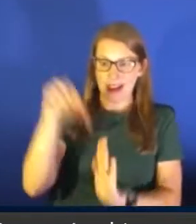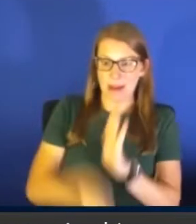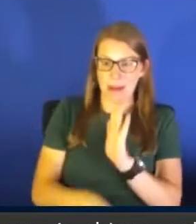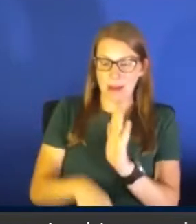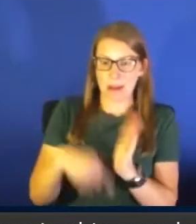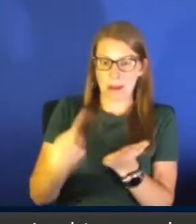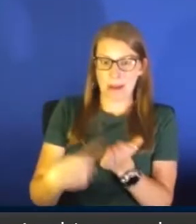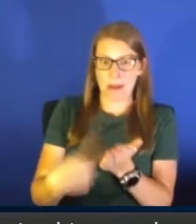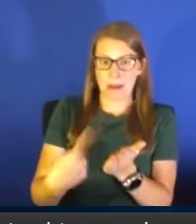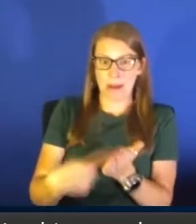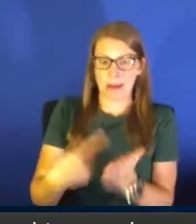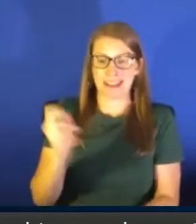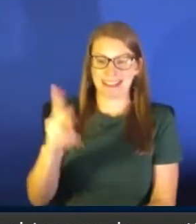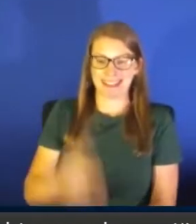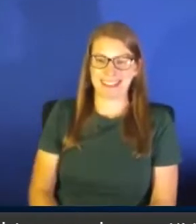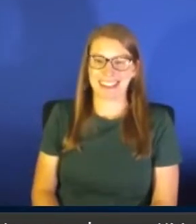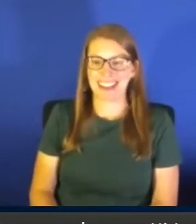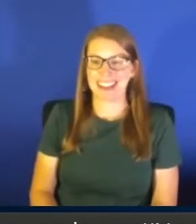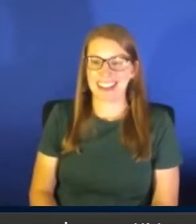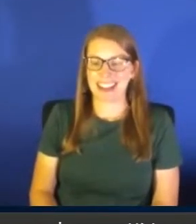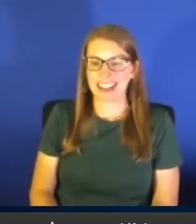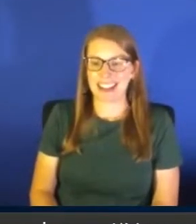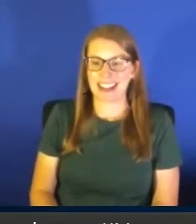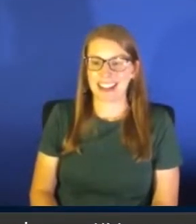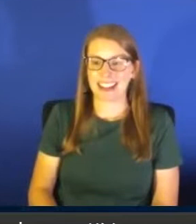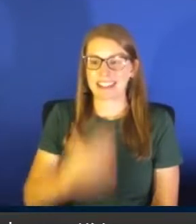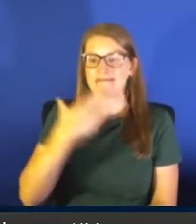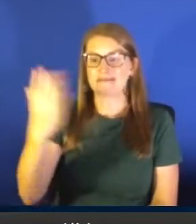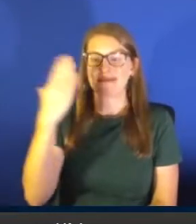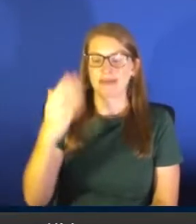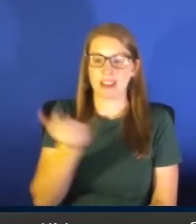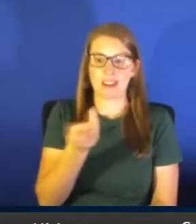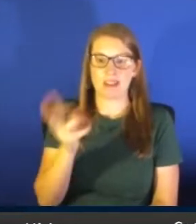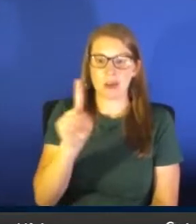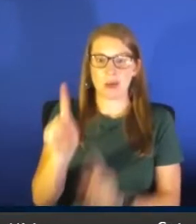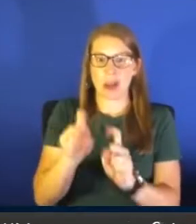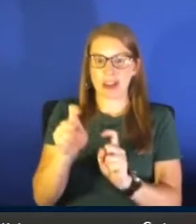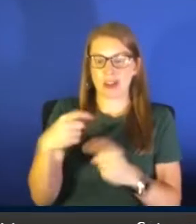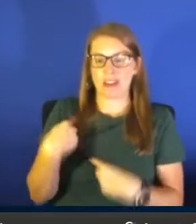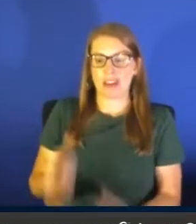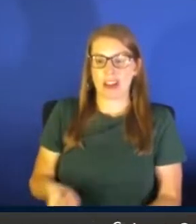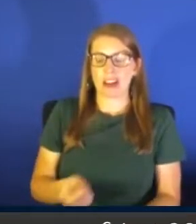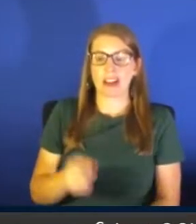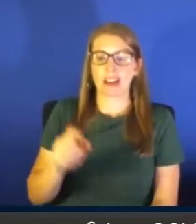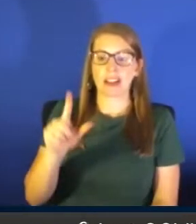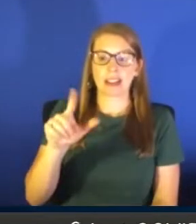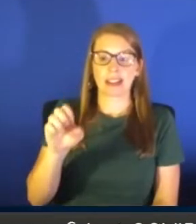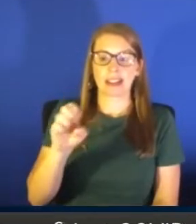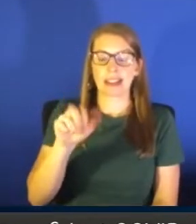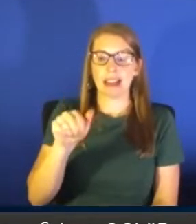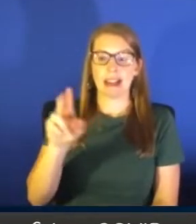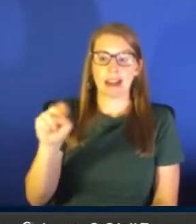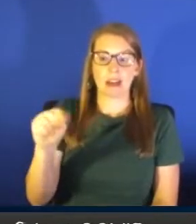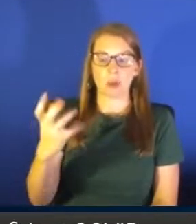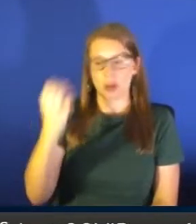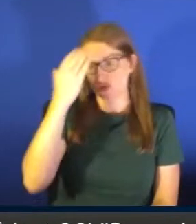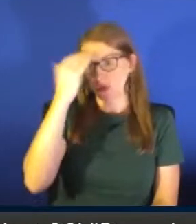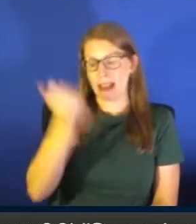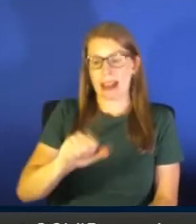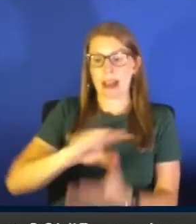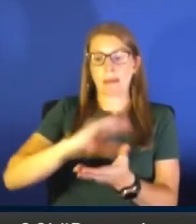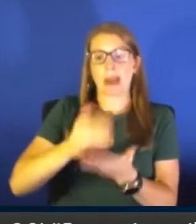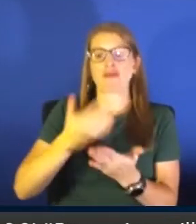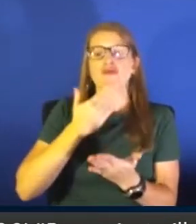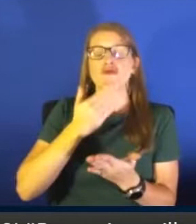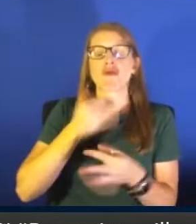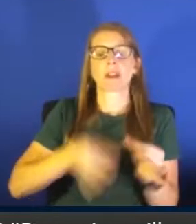are. sure. All right, morning. Good morning. Got a couple of questions so far. Leanne wants to know if any amount of sugar substitute